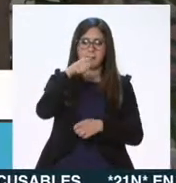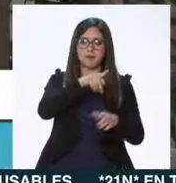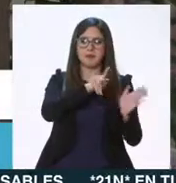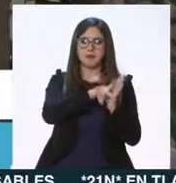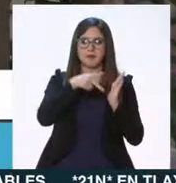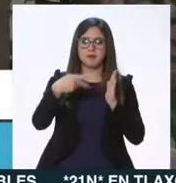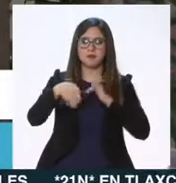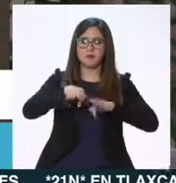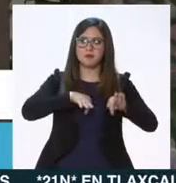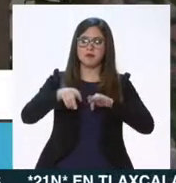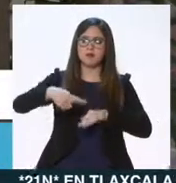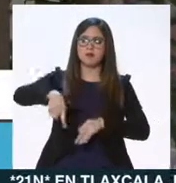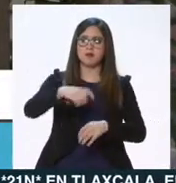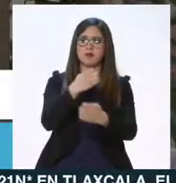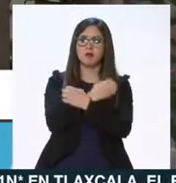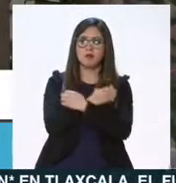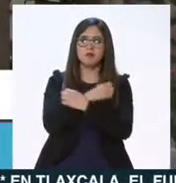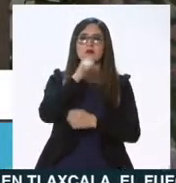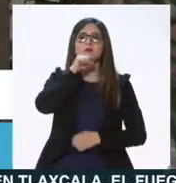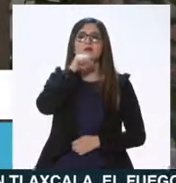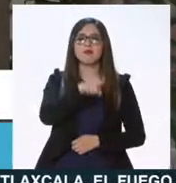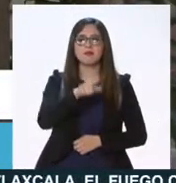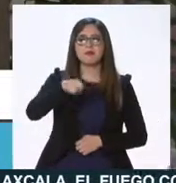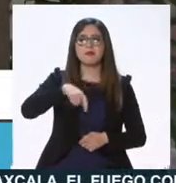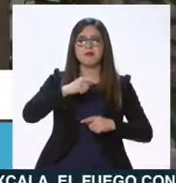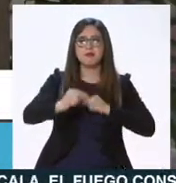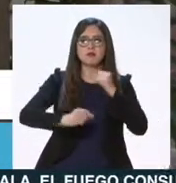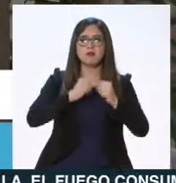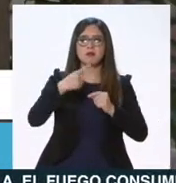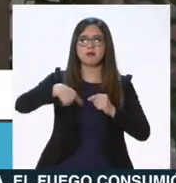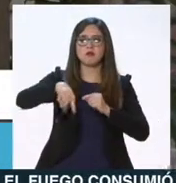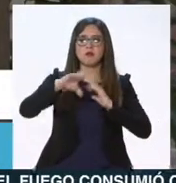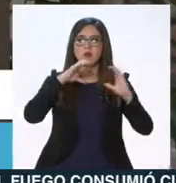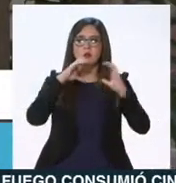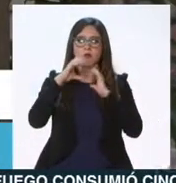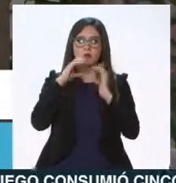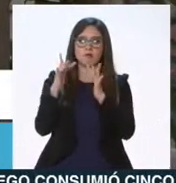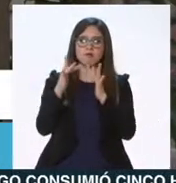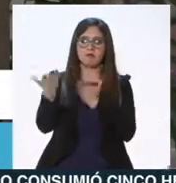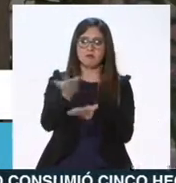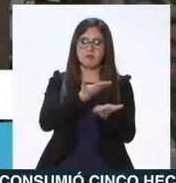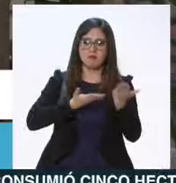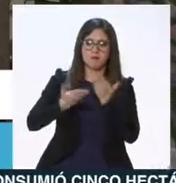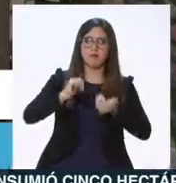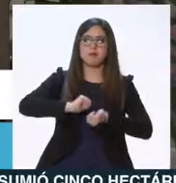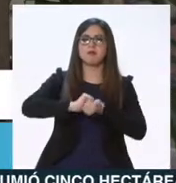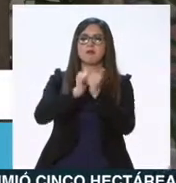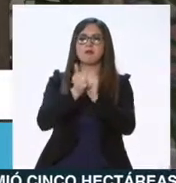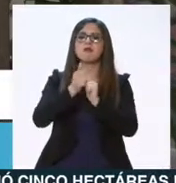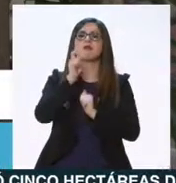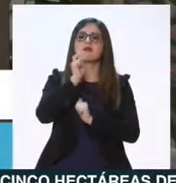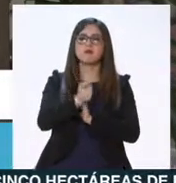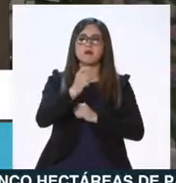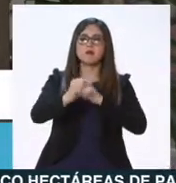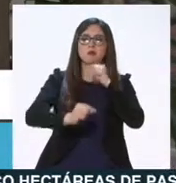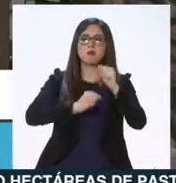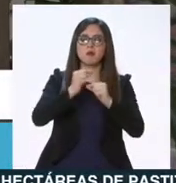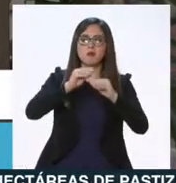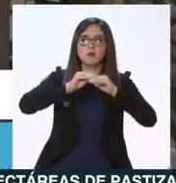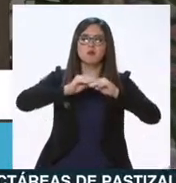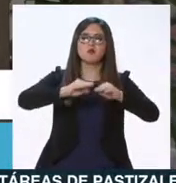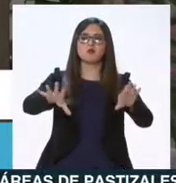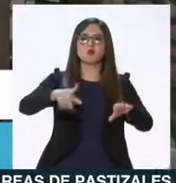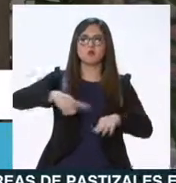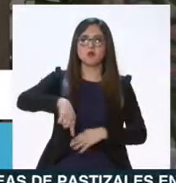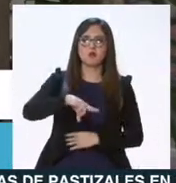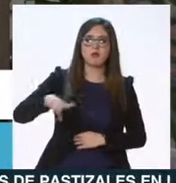not only educating journalists, but also implement media systems, and especially transforming state media